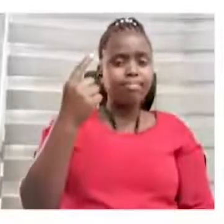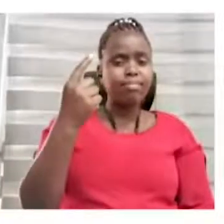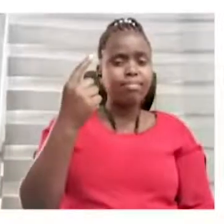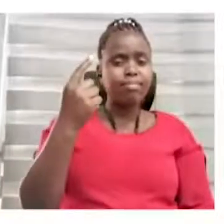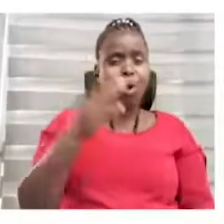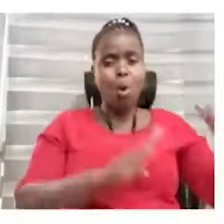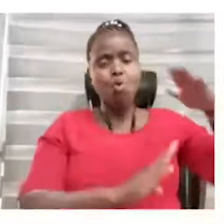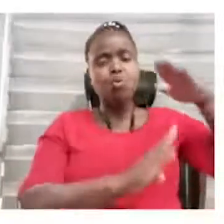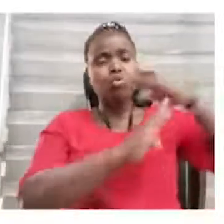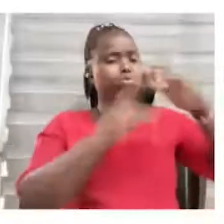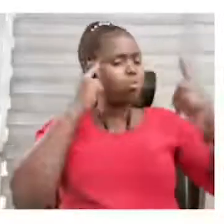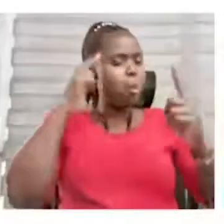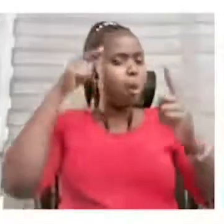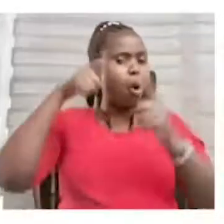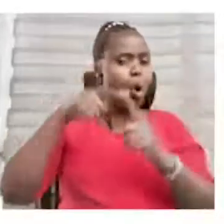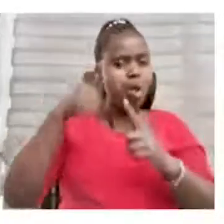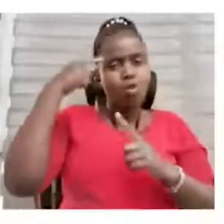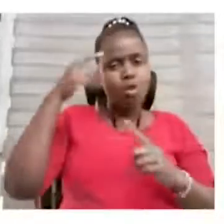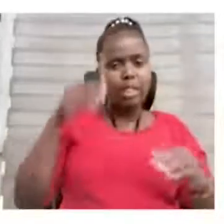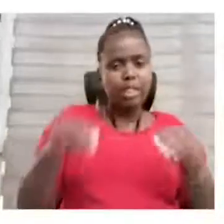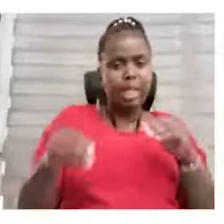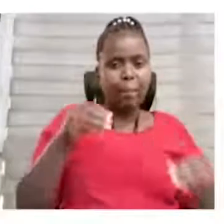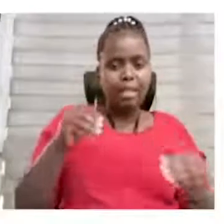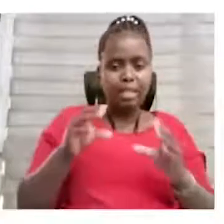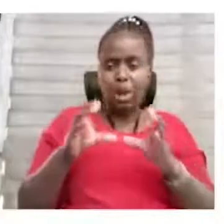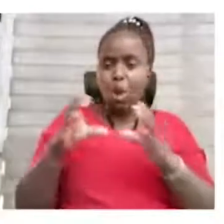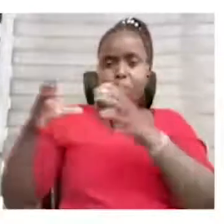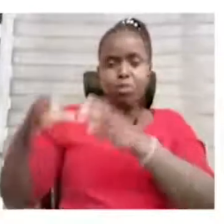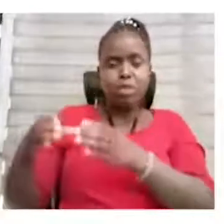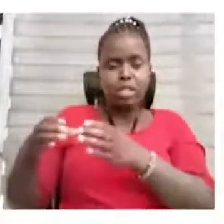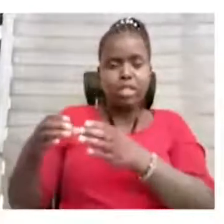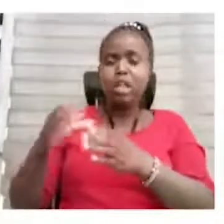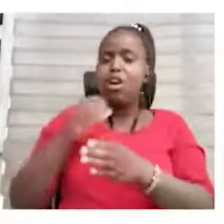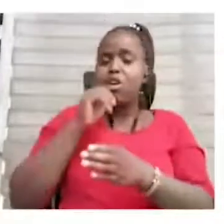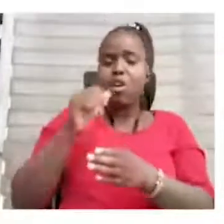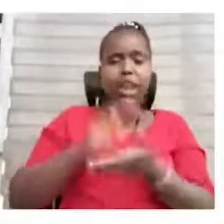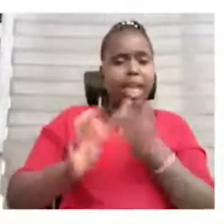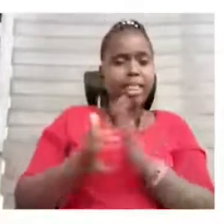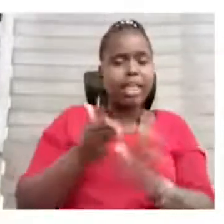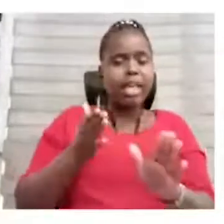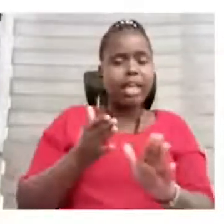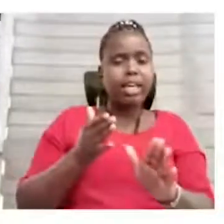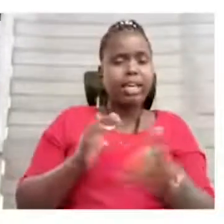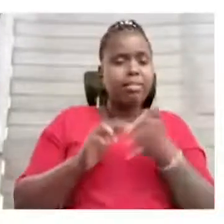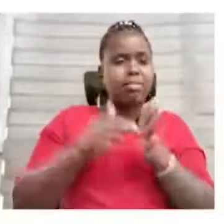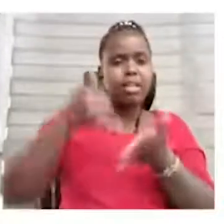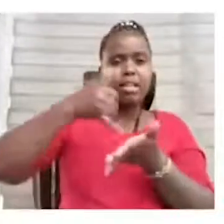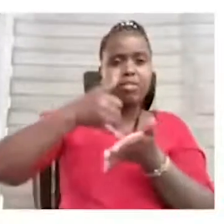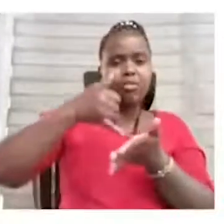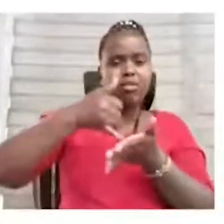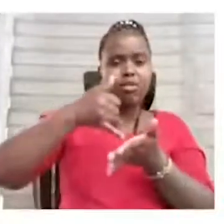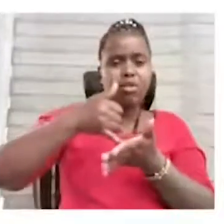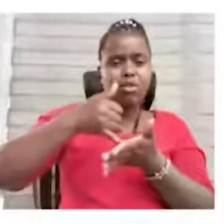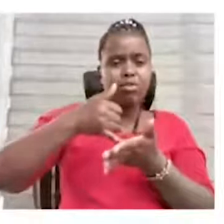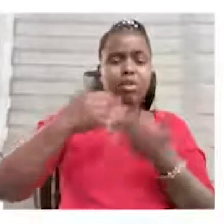goals of the disability community is nothing about us without us, and to be involved right at the table. And I think you show also a